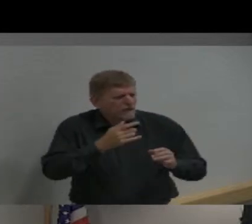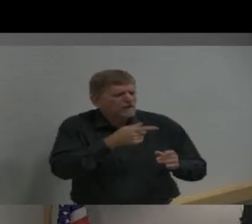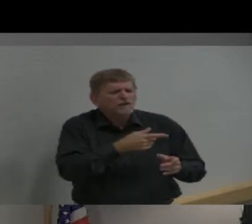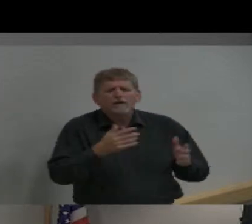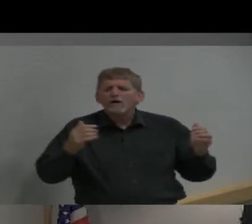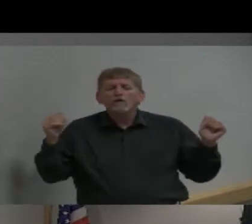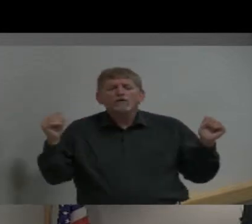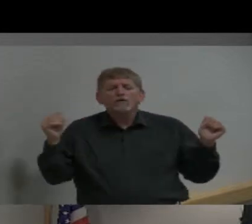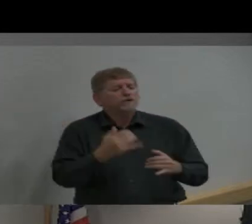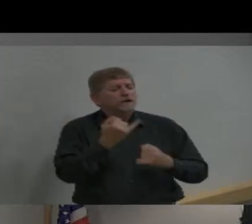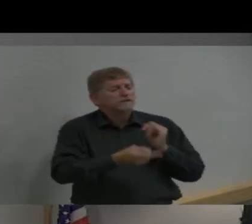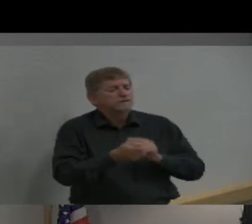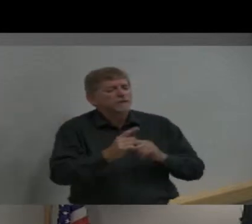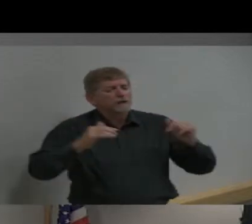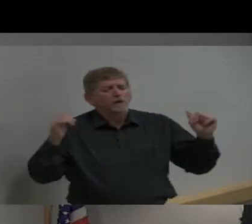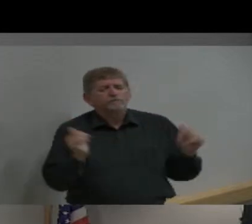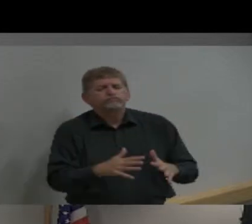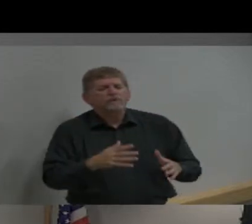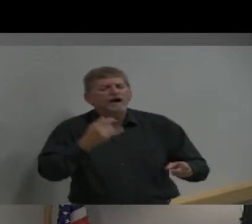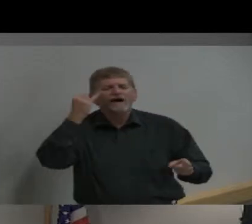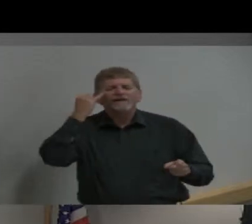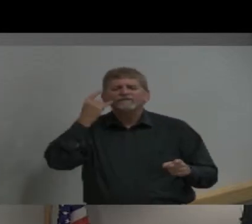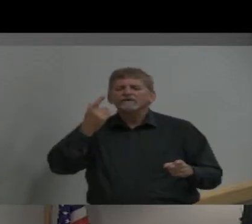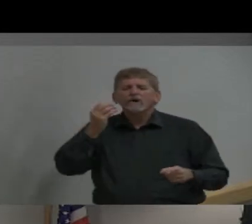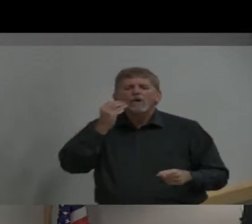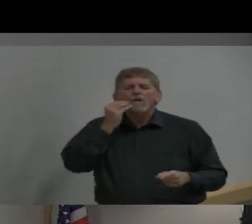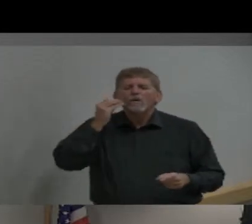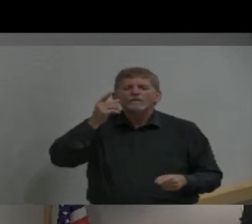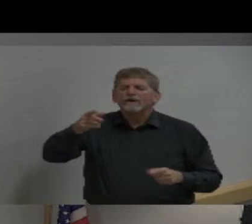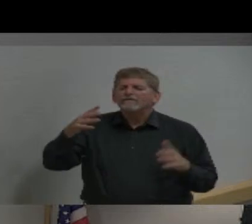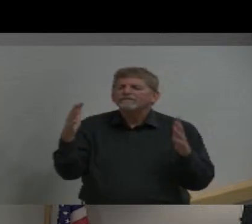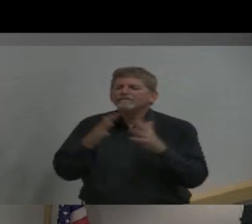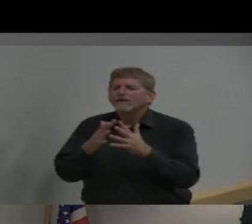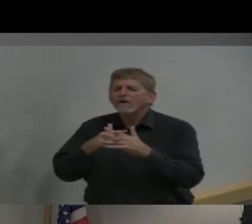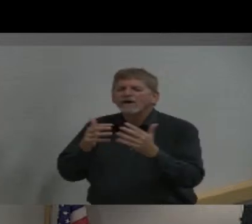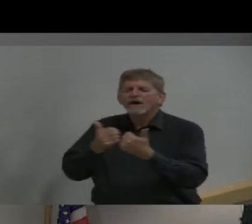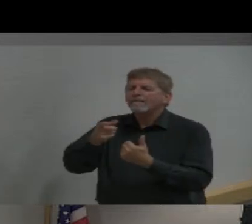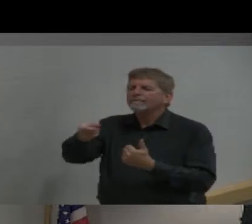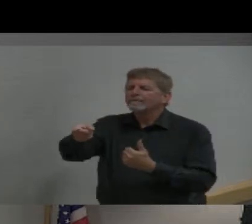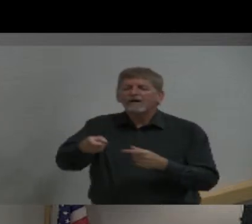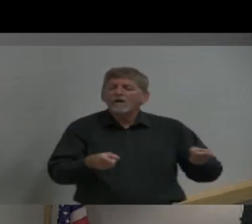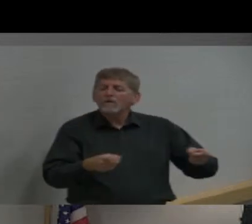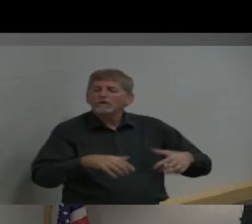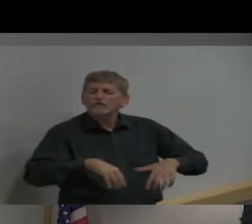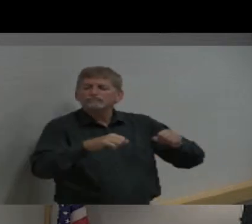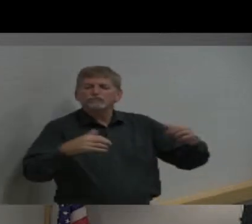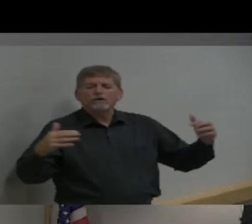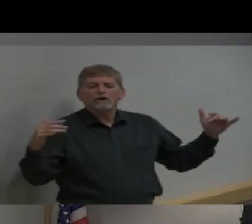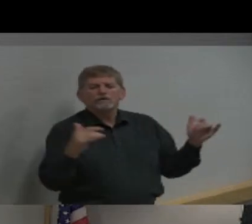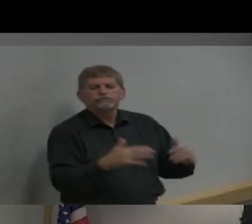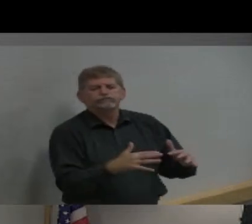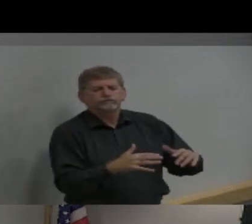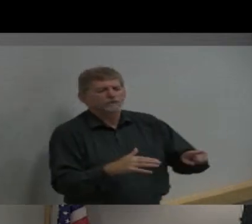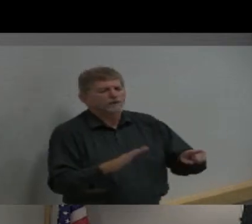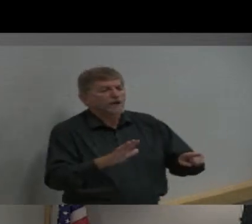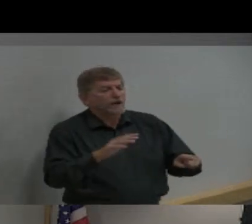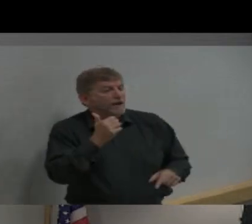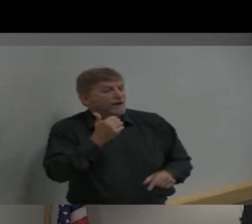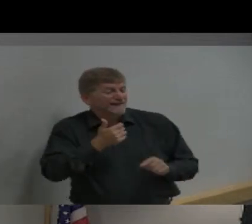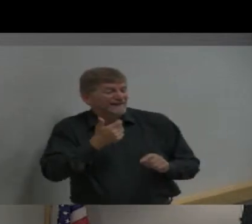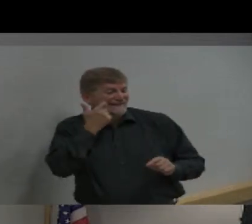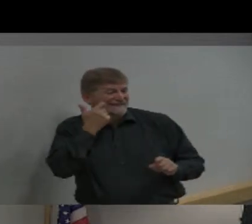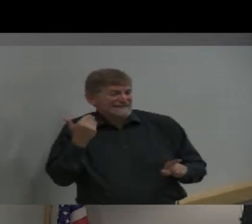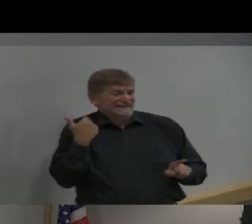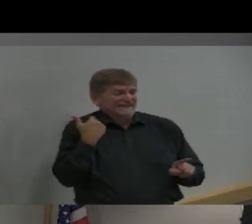a precursor to a home football game. The components that have been contributing to it most recently probably has a lot to do with COVID